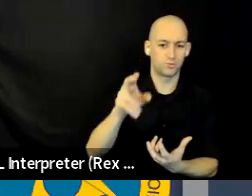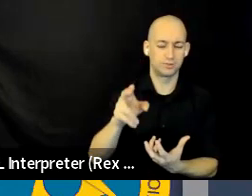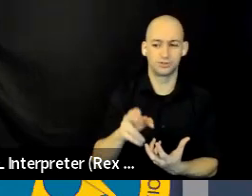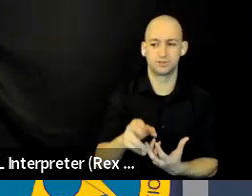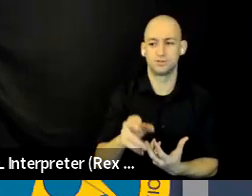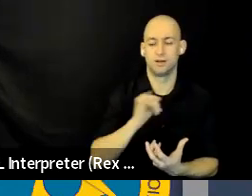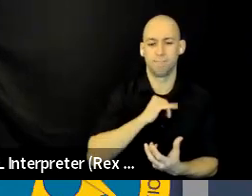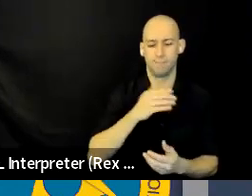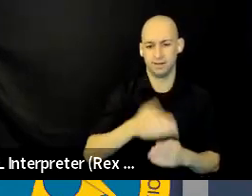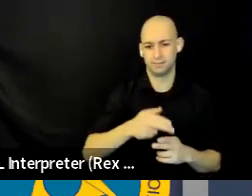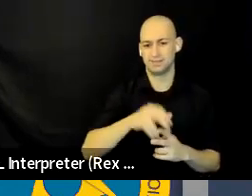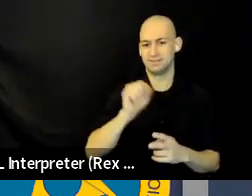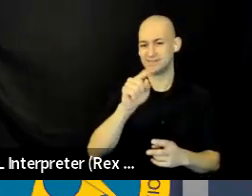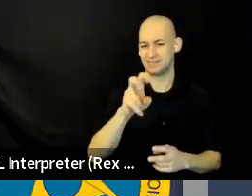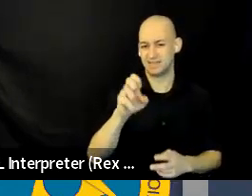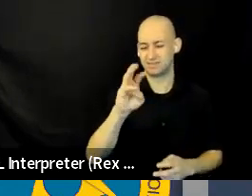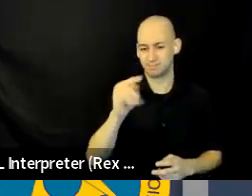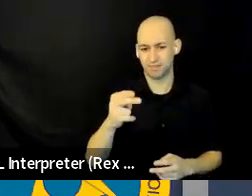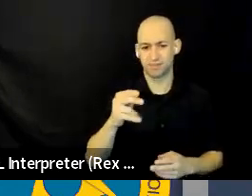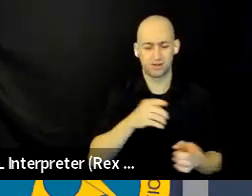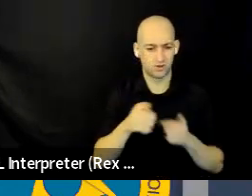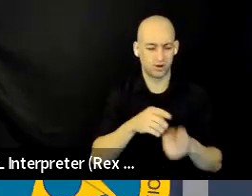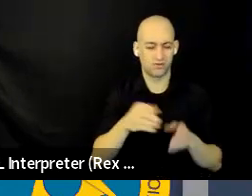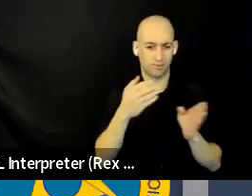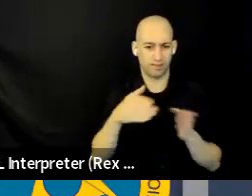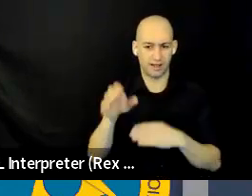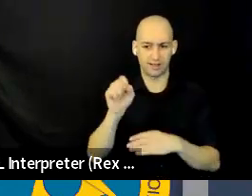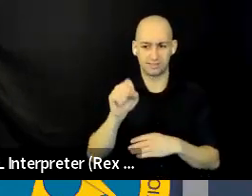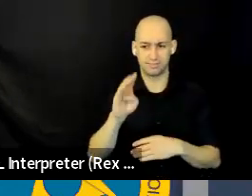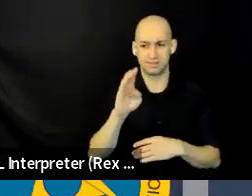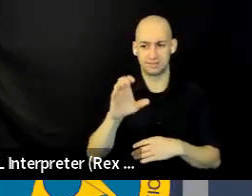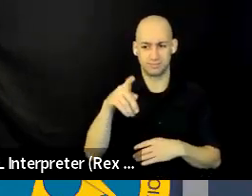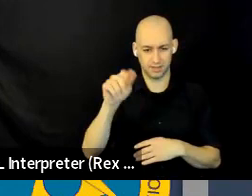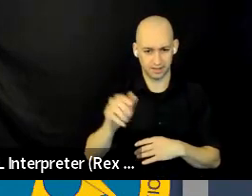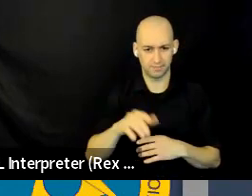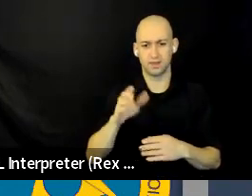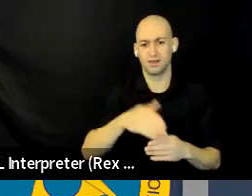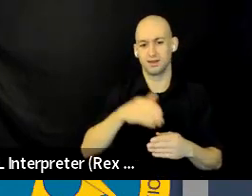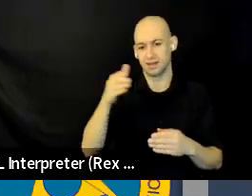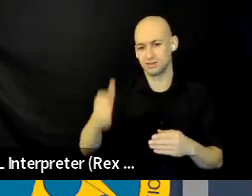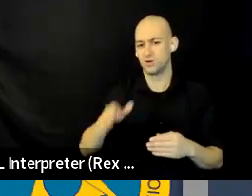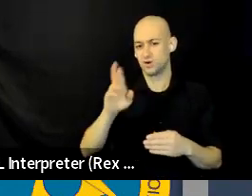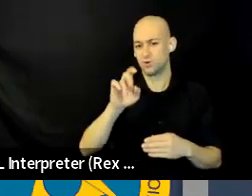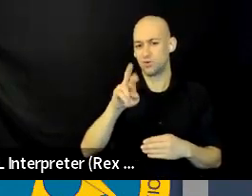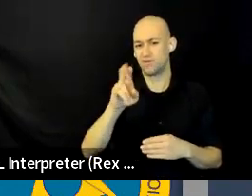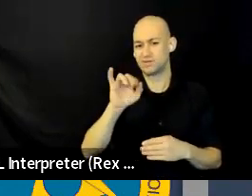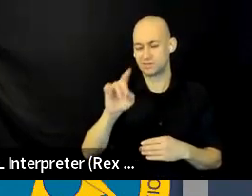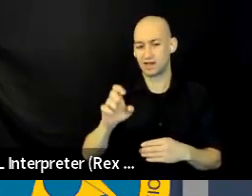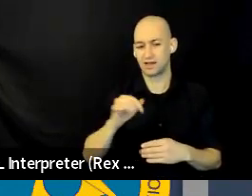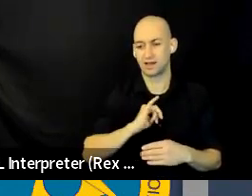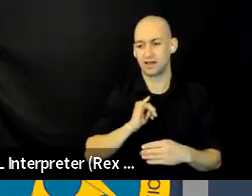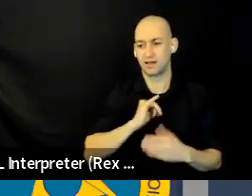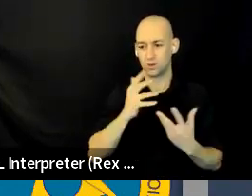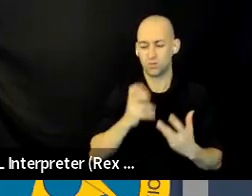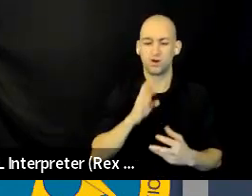name's Steve Smith, Director of Planning at SBCTA, right next door to Riverside. So I'd like to dwell on